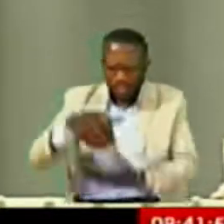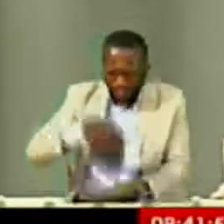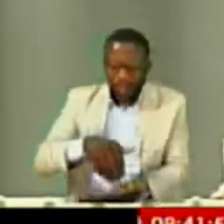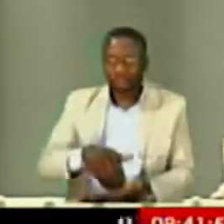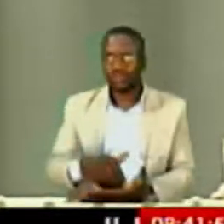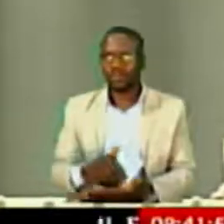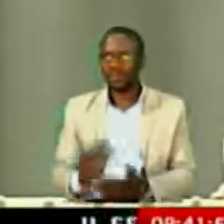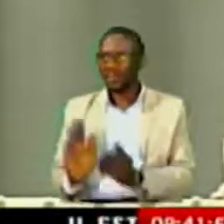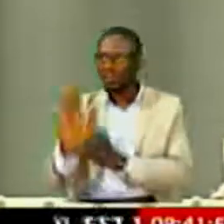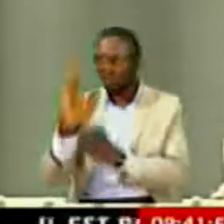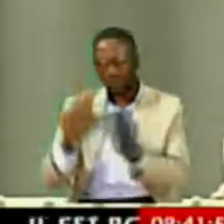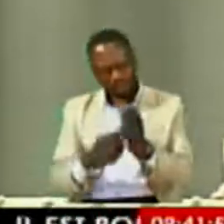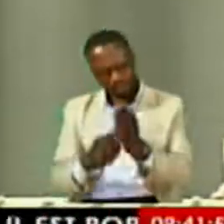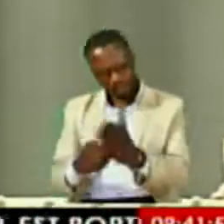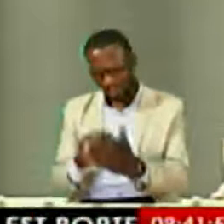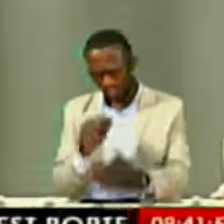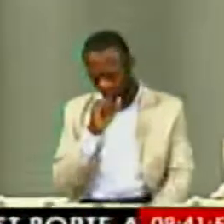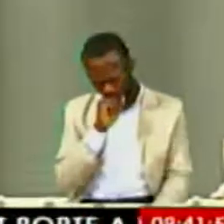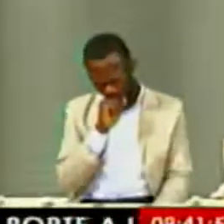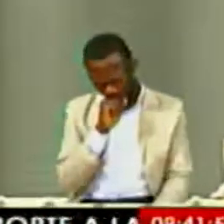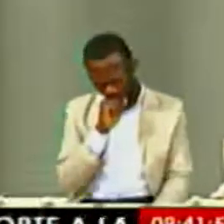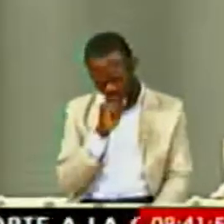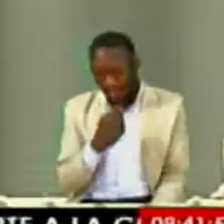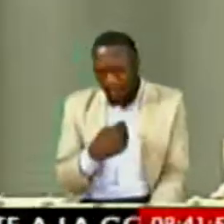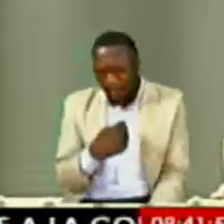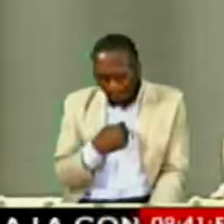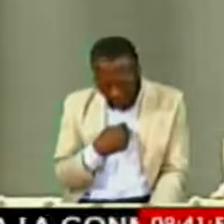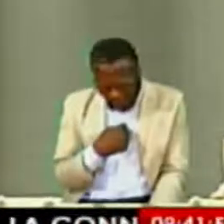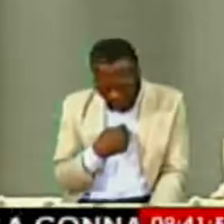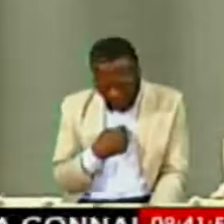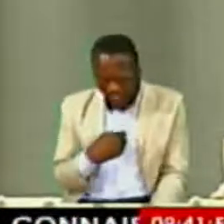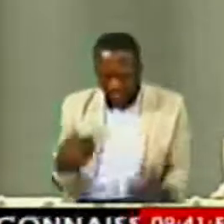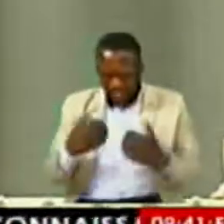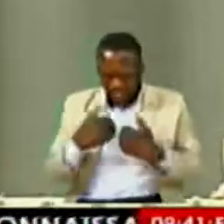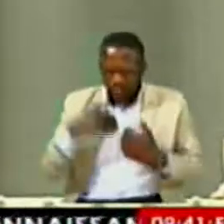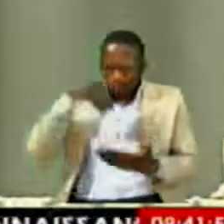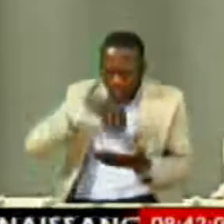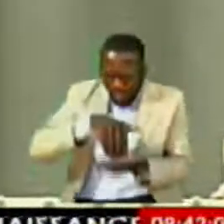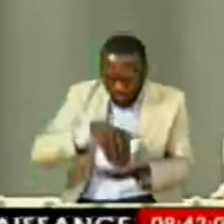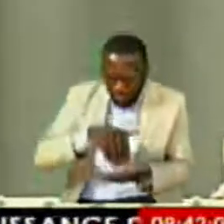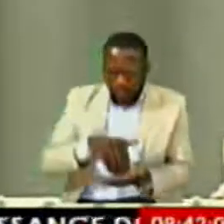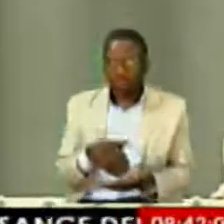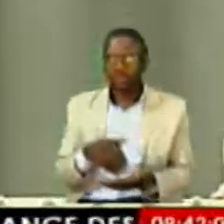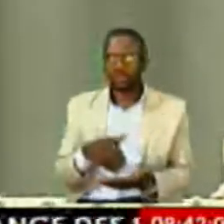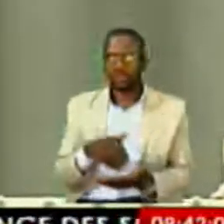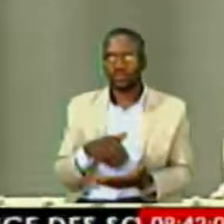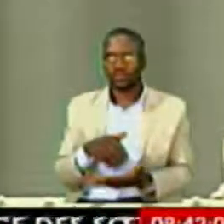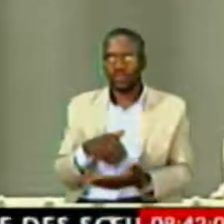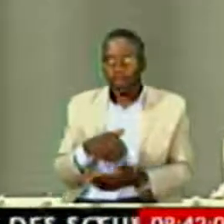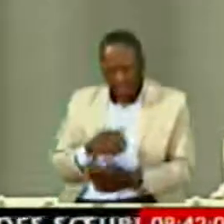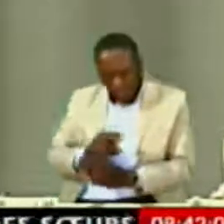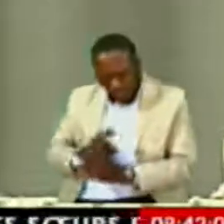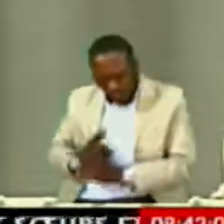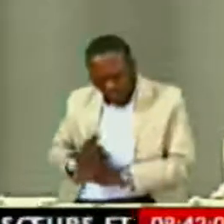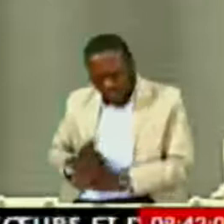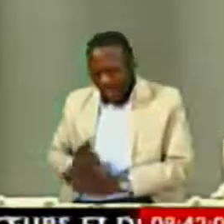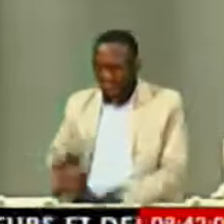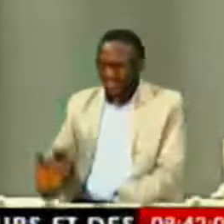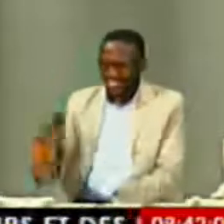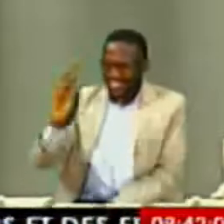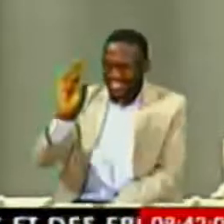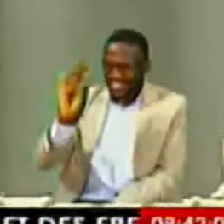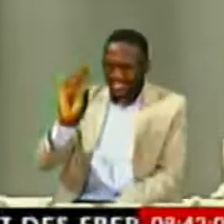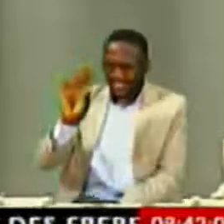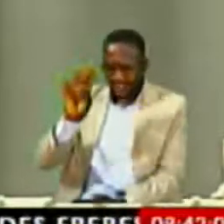Dieu lui dit. God told him. Je me suis réservé. I have reserved myself. 7000 hommes. 7000